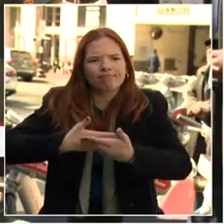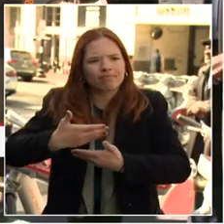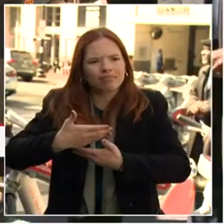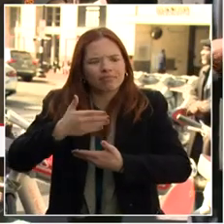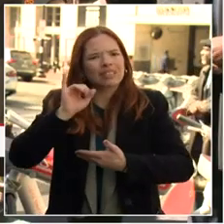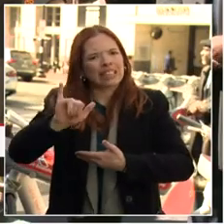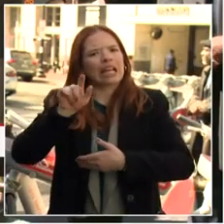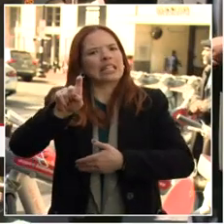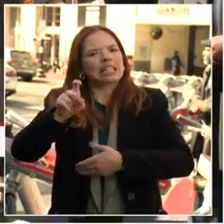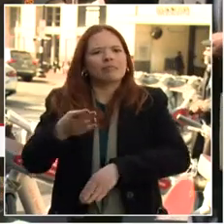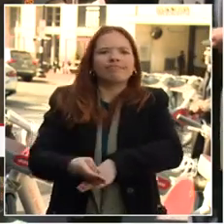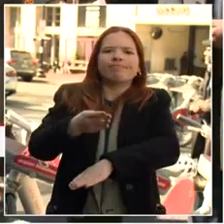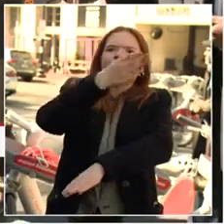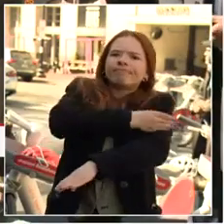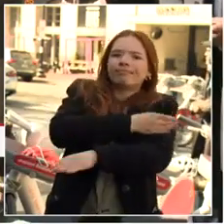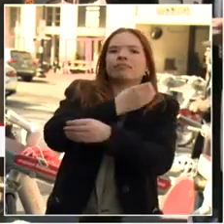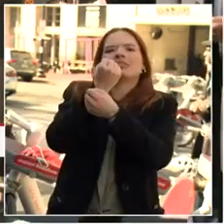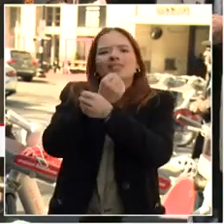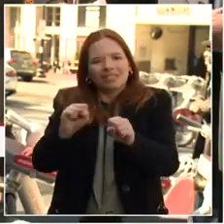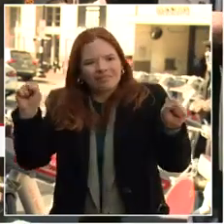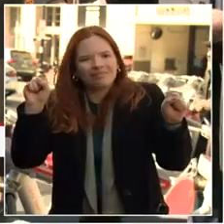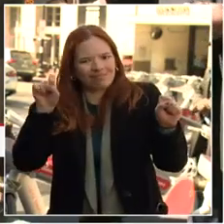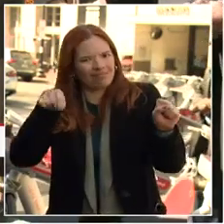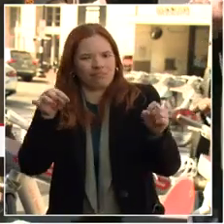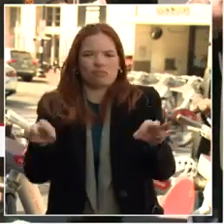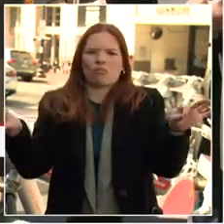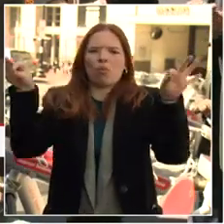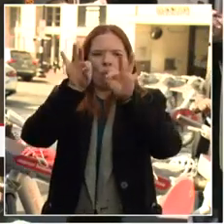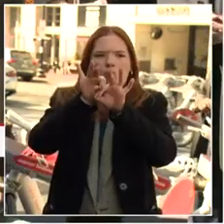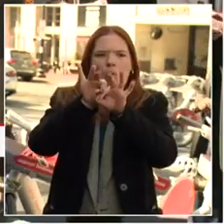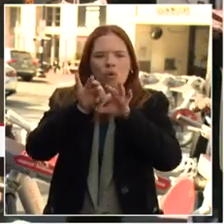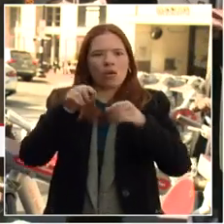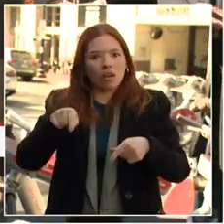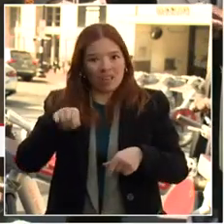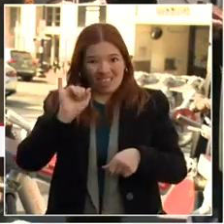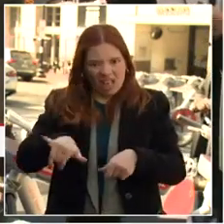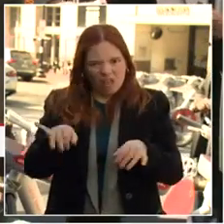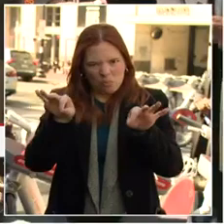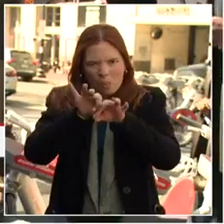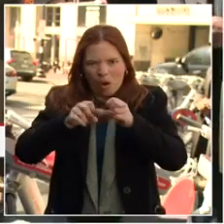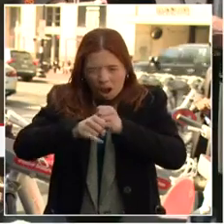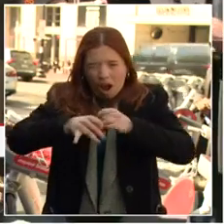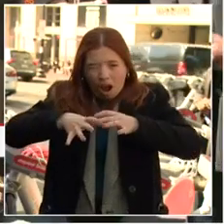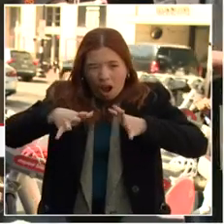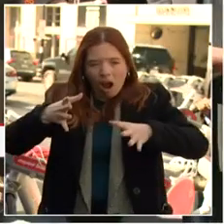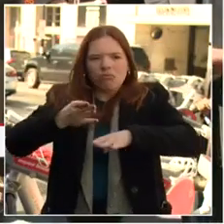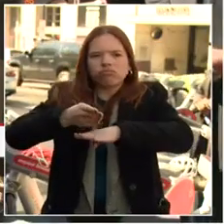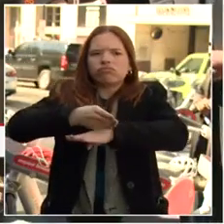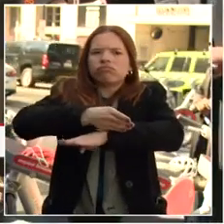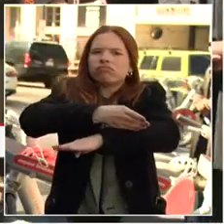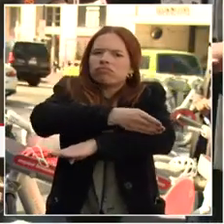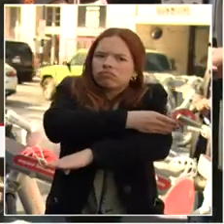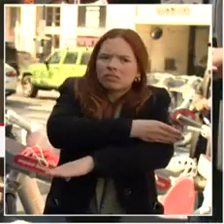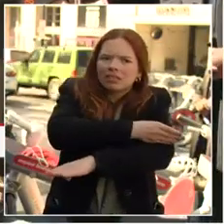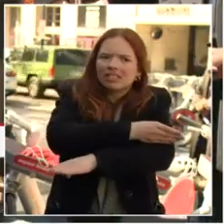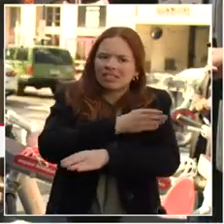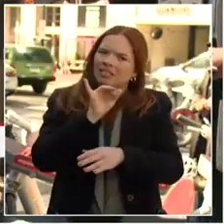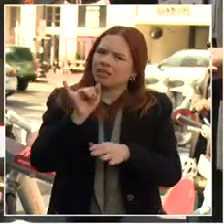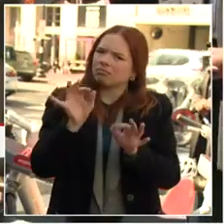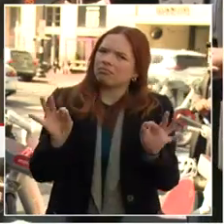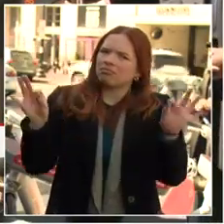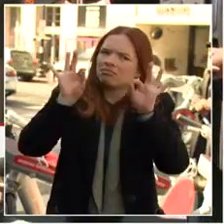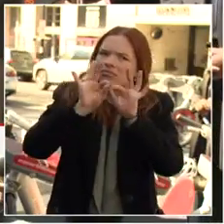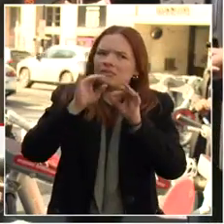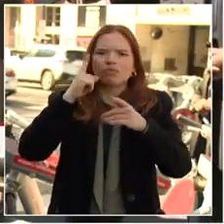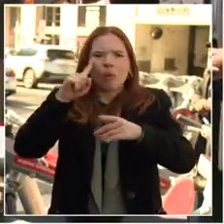safety. So as cities continue to grow and evolve, it's important that we prioritize our infrastructure, and that makes getting around the